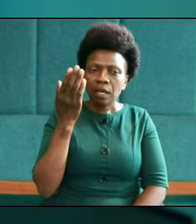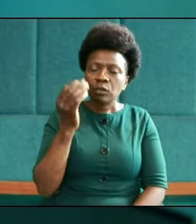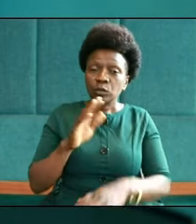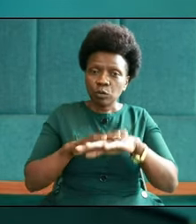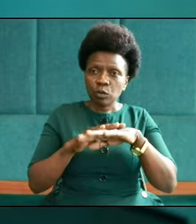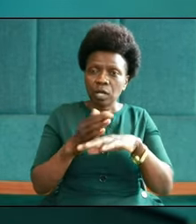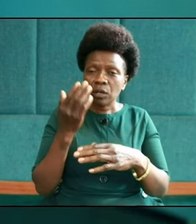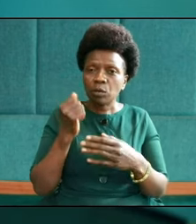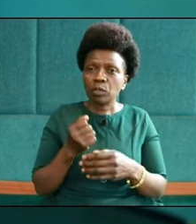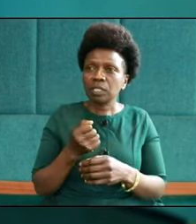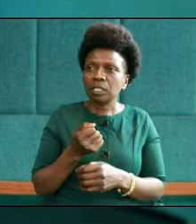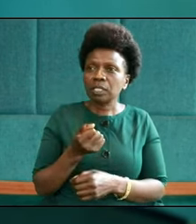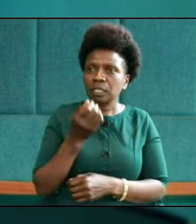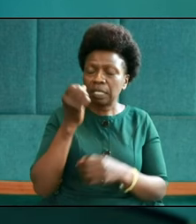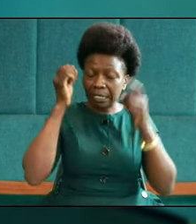things.